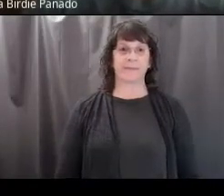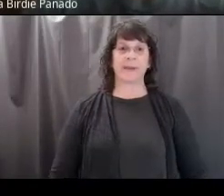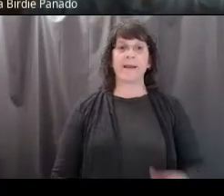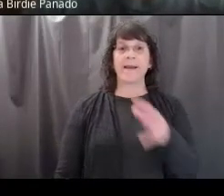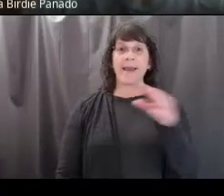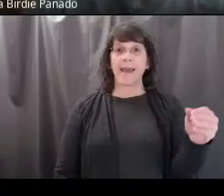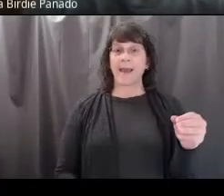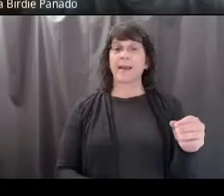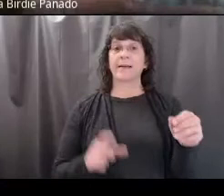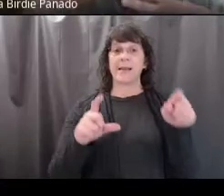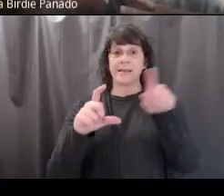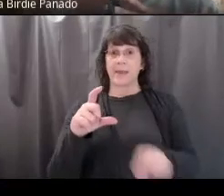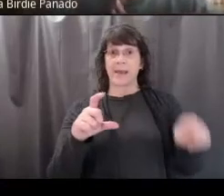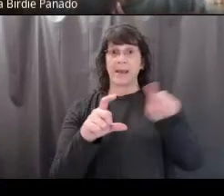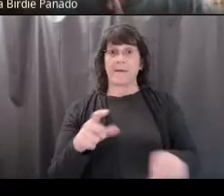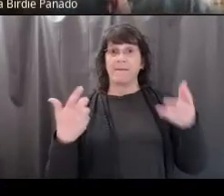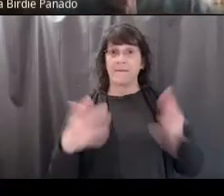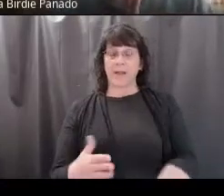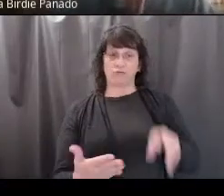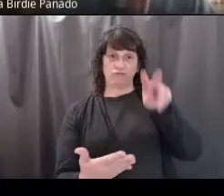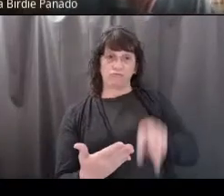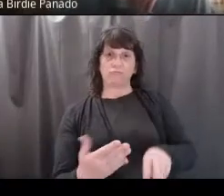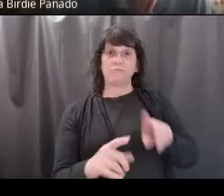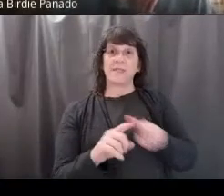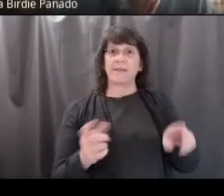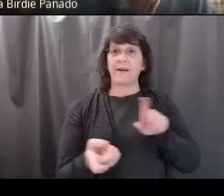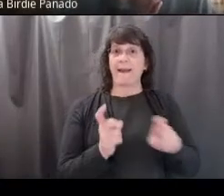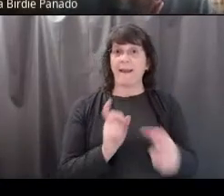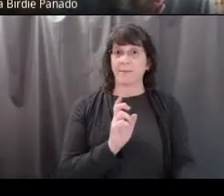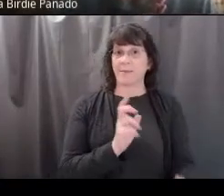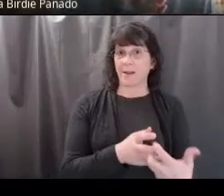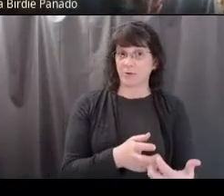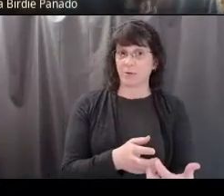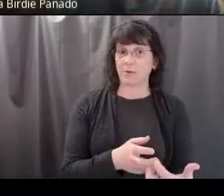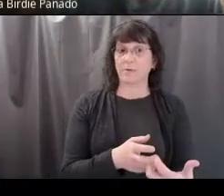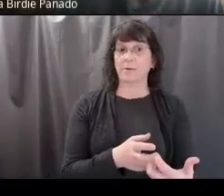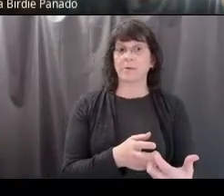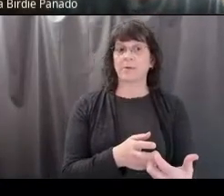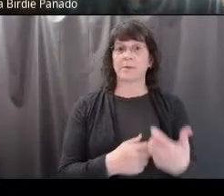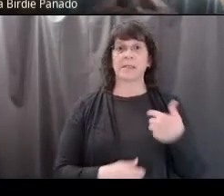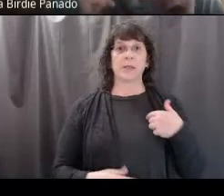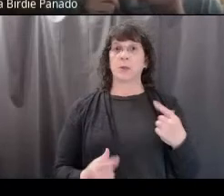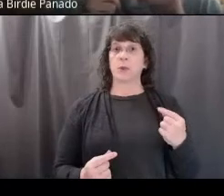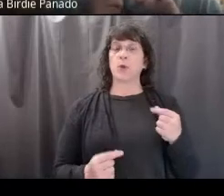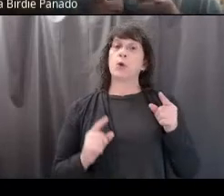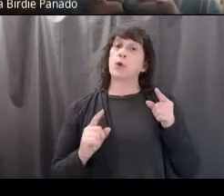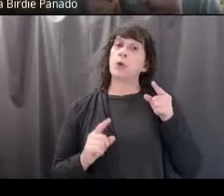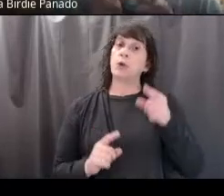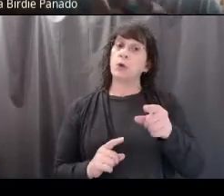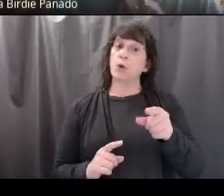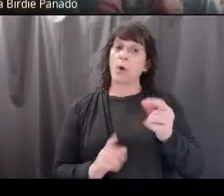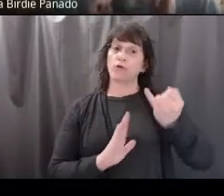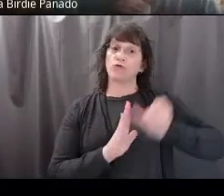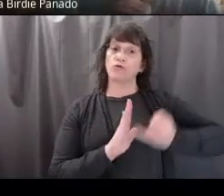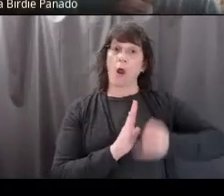And after we read what different adaptations are on here, I am going to have you